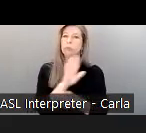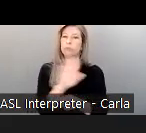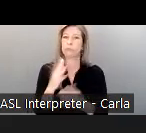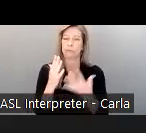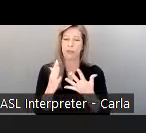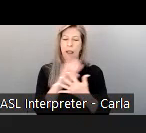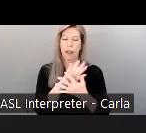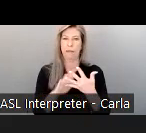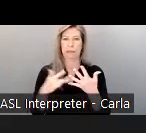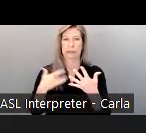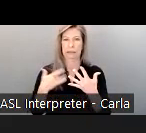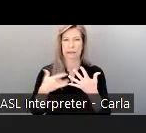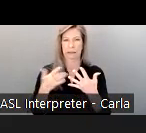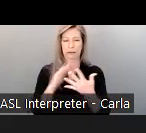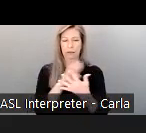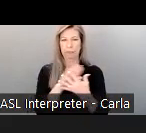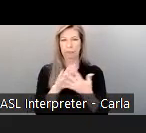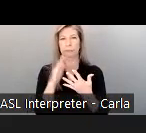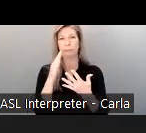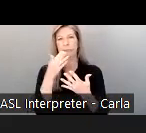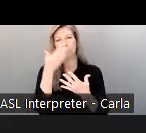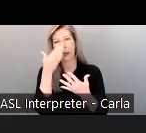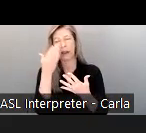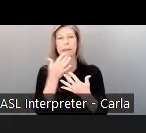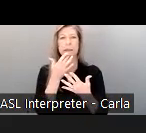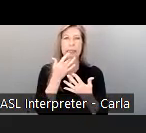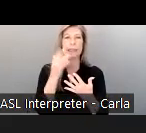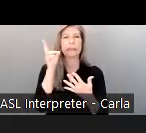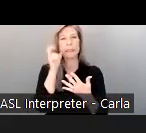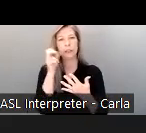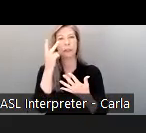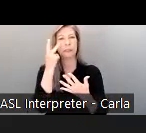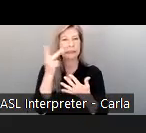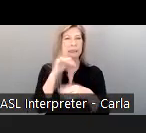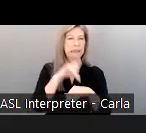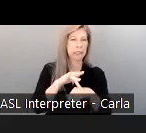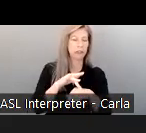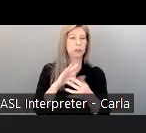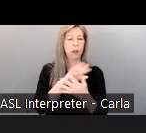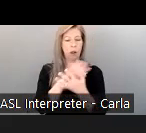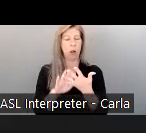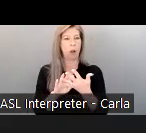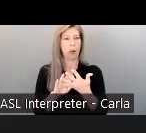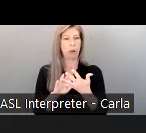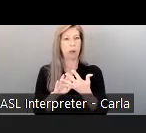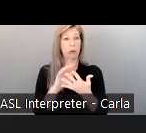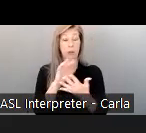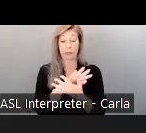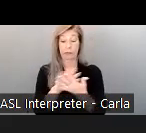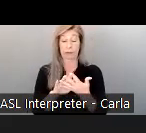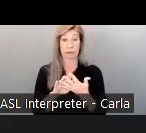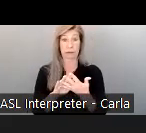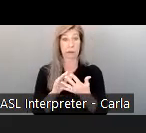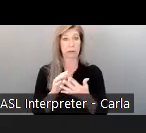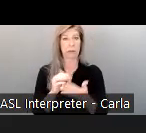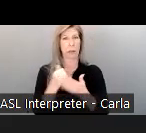bring us into the here and now. So these are some grounding tools that I like to